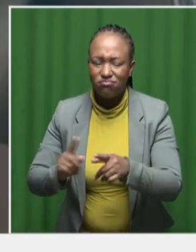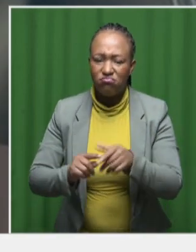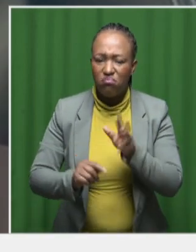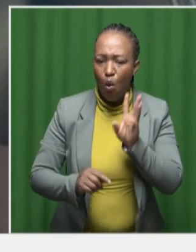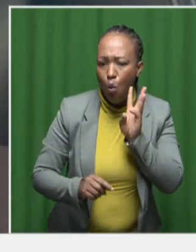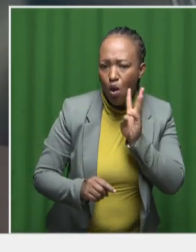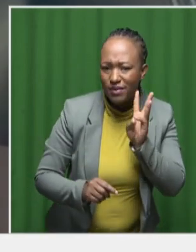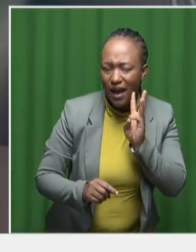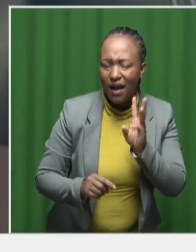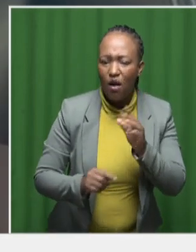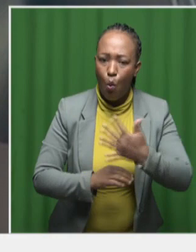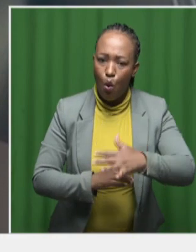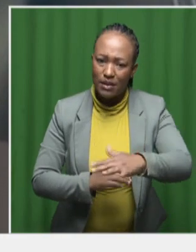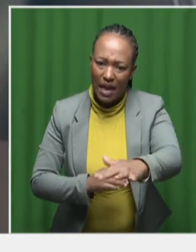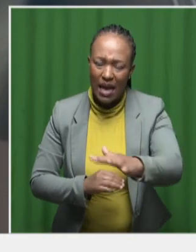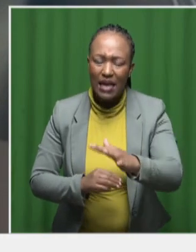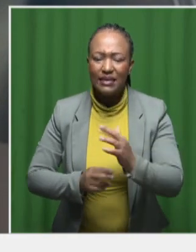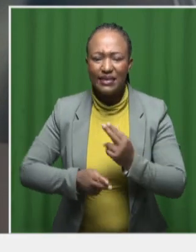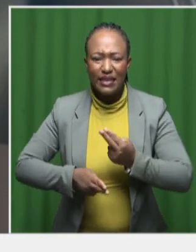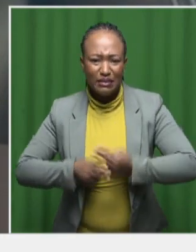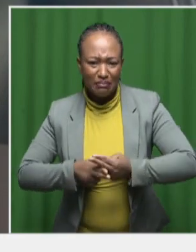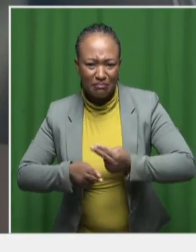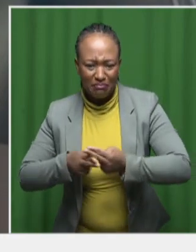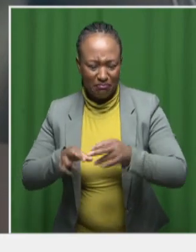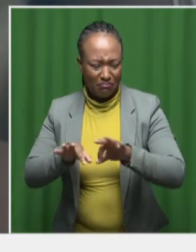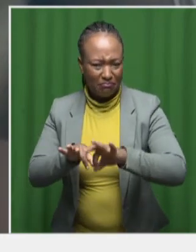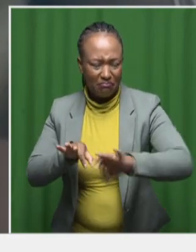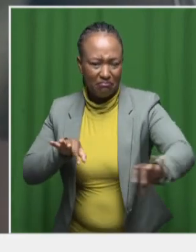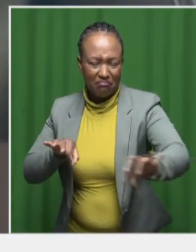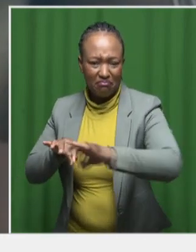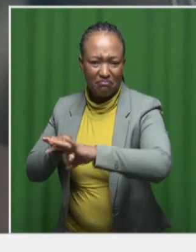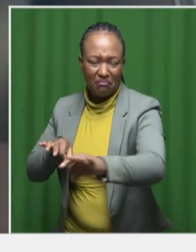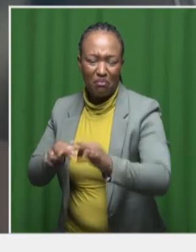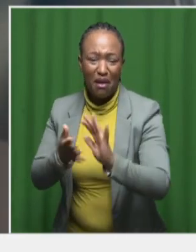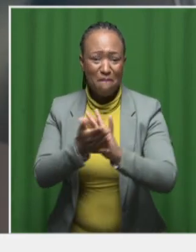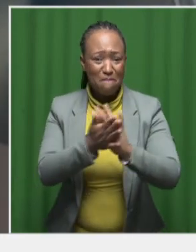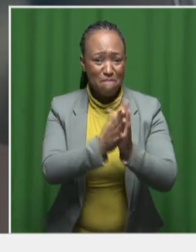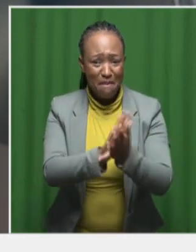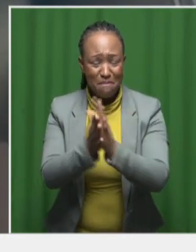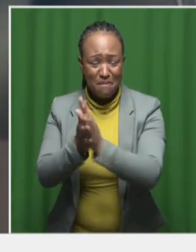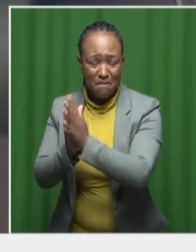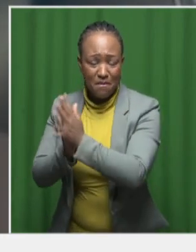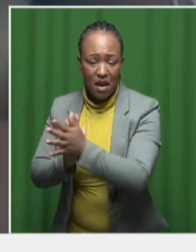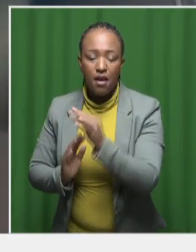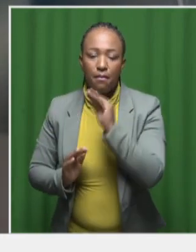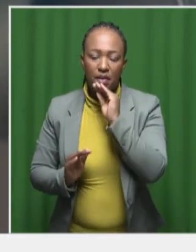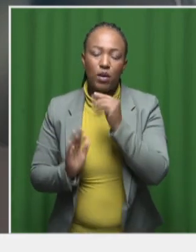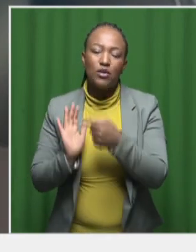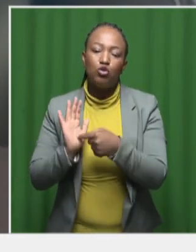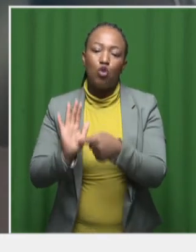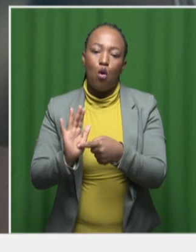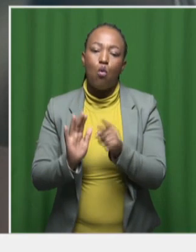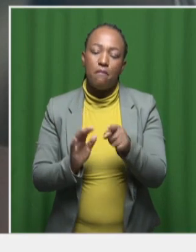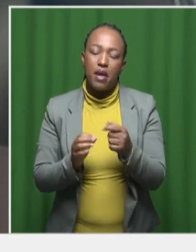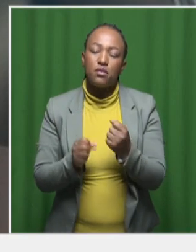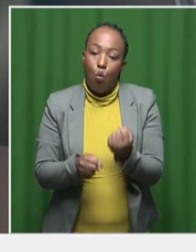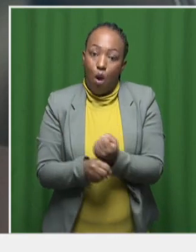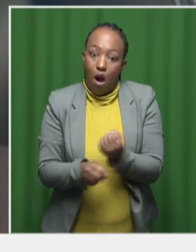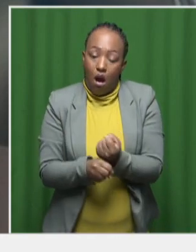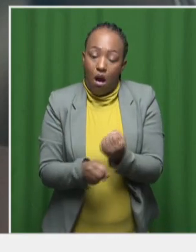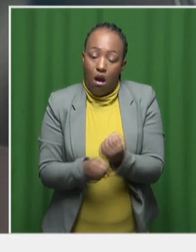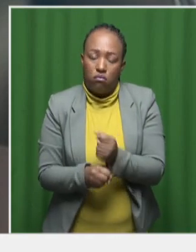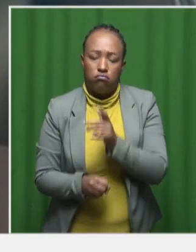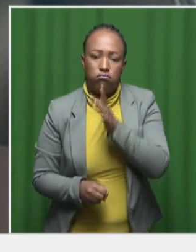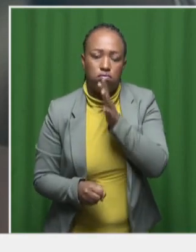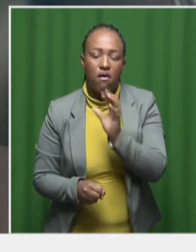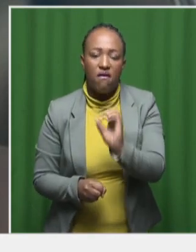sanitation infrastructure, it shows that there's a lot of work that needs to be done. But we are happy and excited about